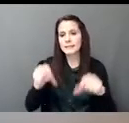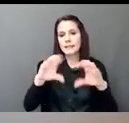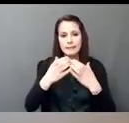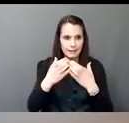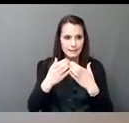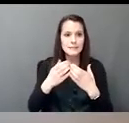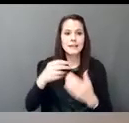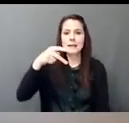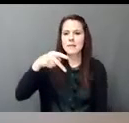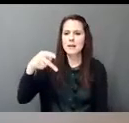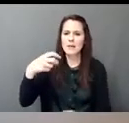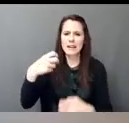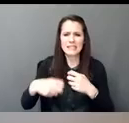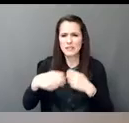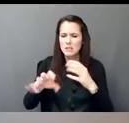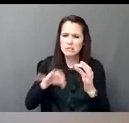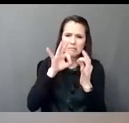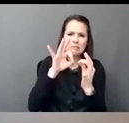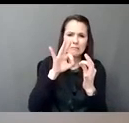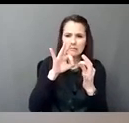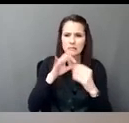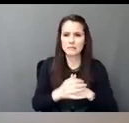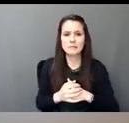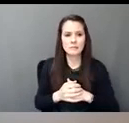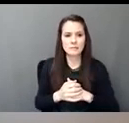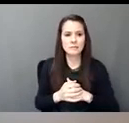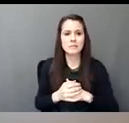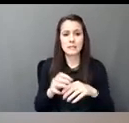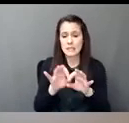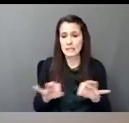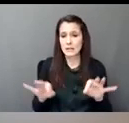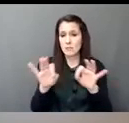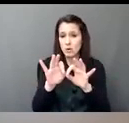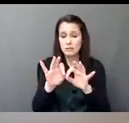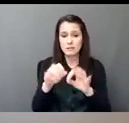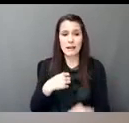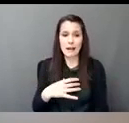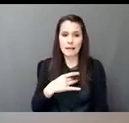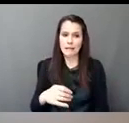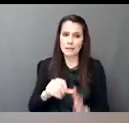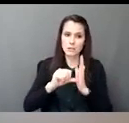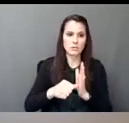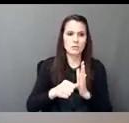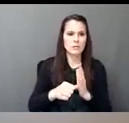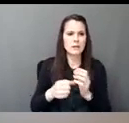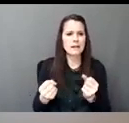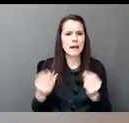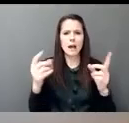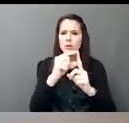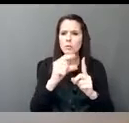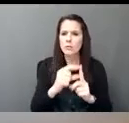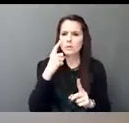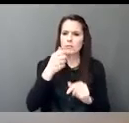to get right. One of the key things that I like to pick on here is how many words per slide.